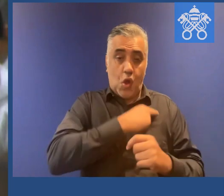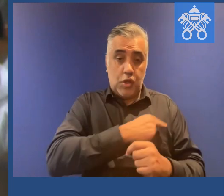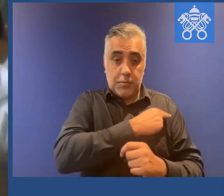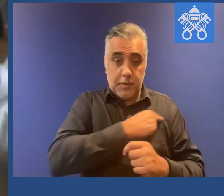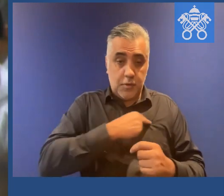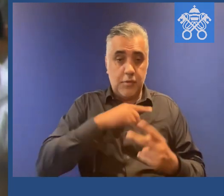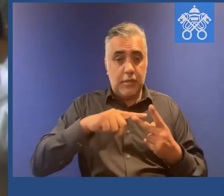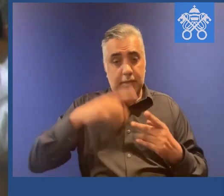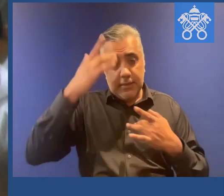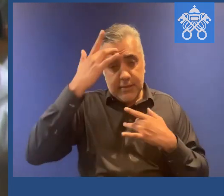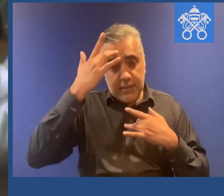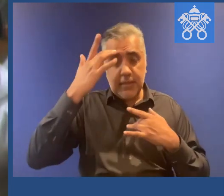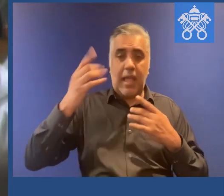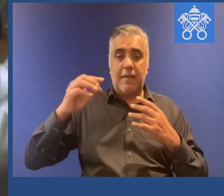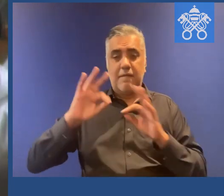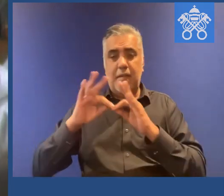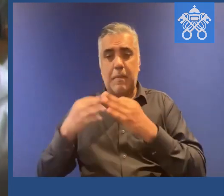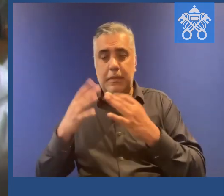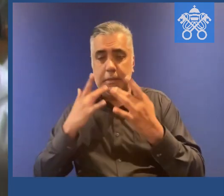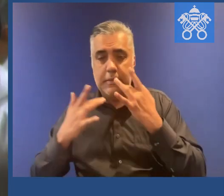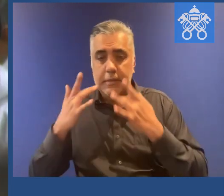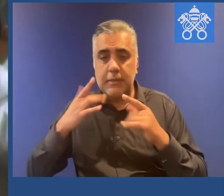the sick and needy families.